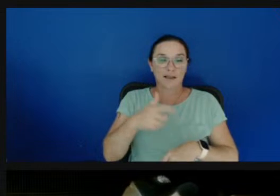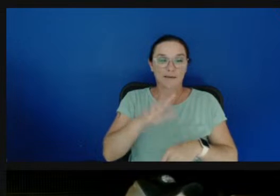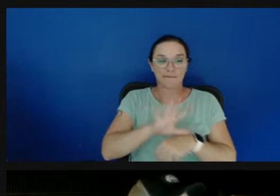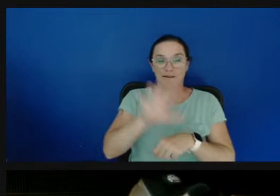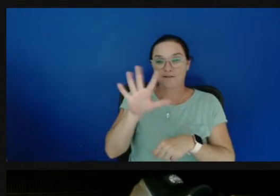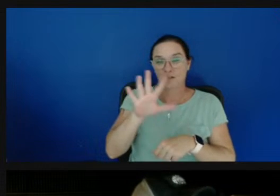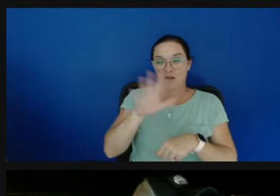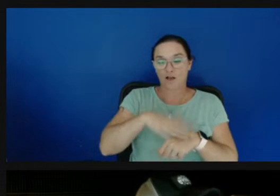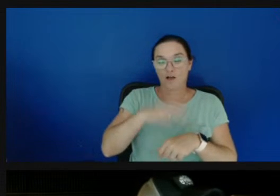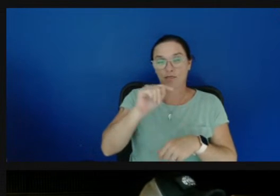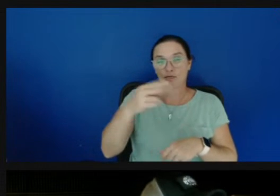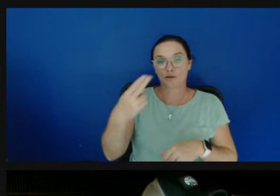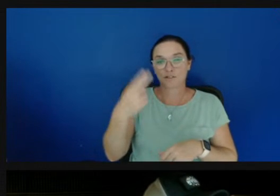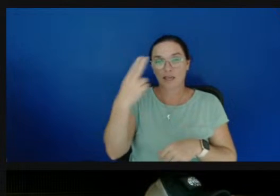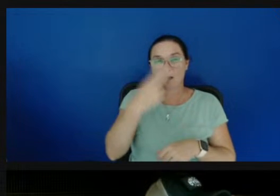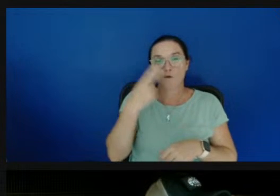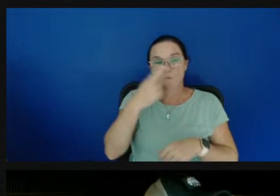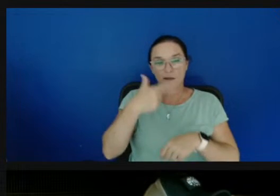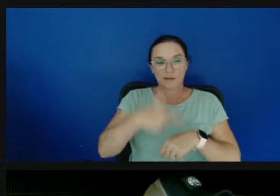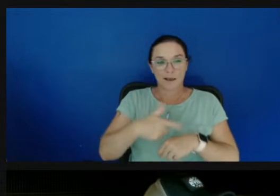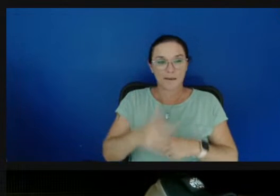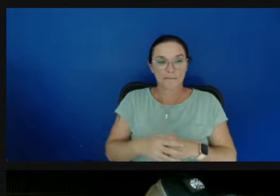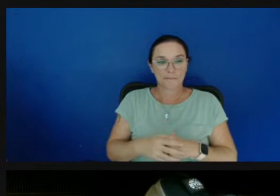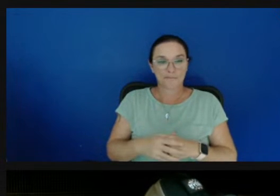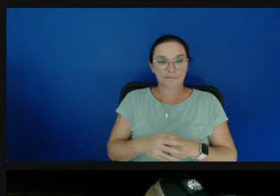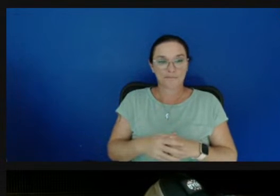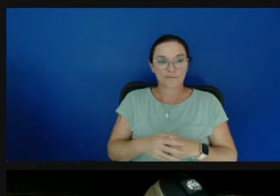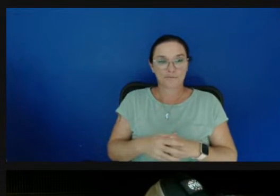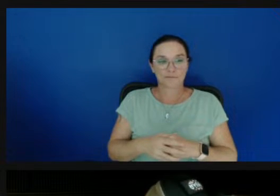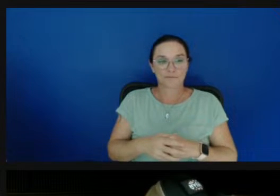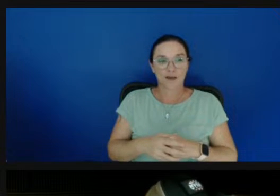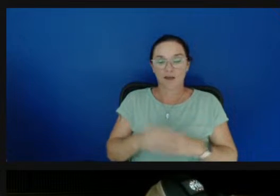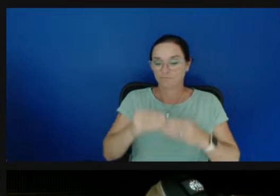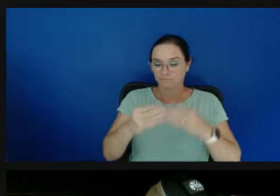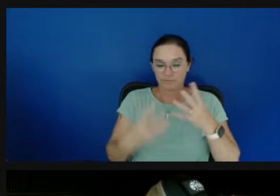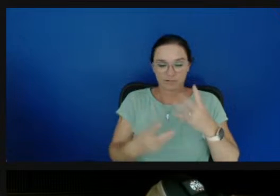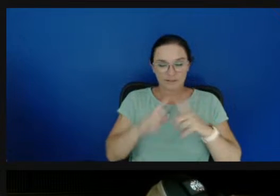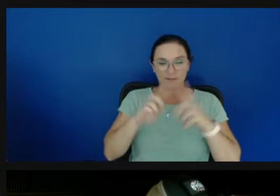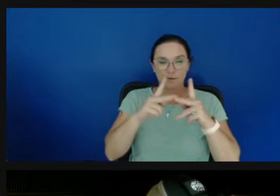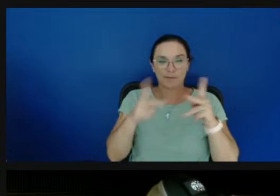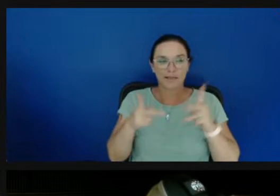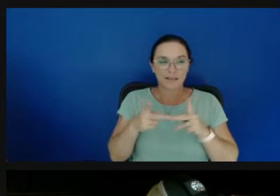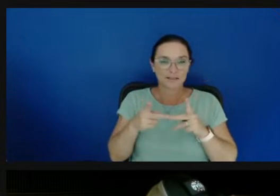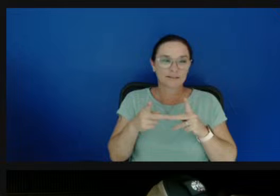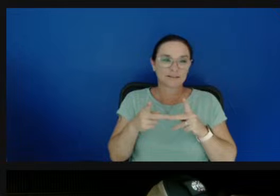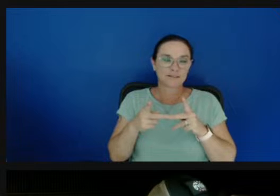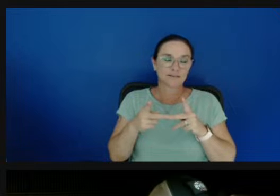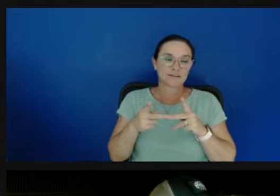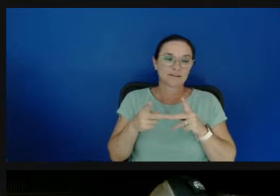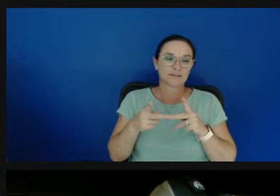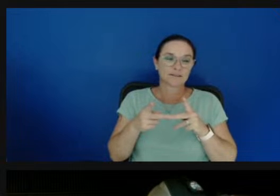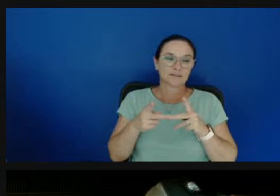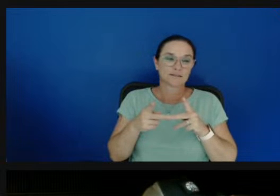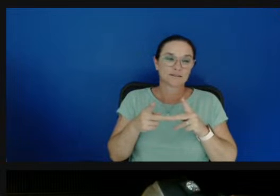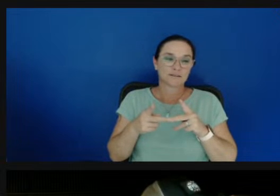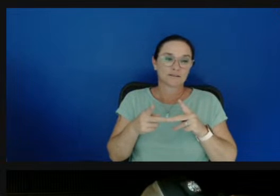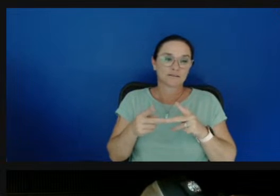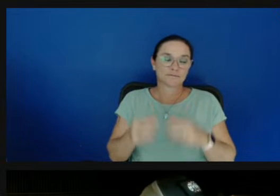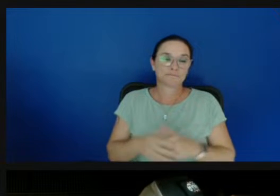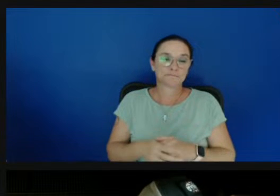Thursday, on our multitude of channels now. Where are we streaming now, Dane? Give us